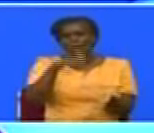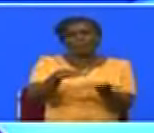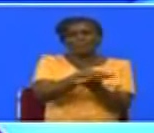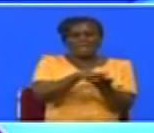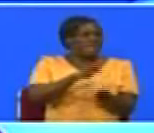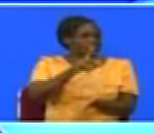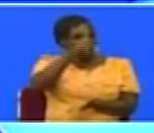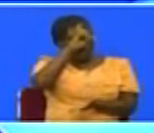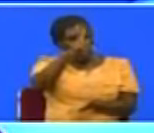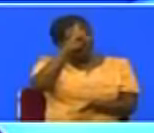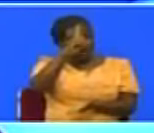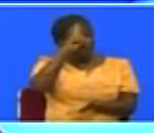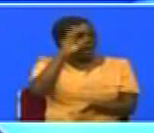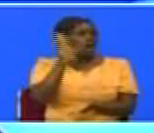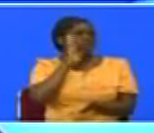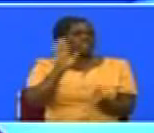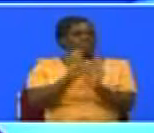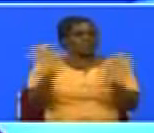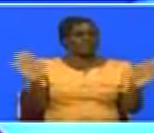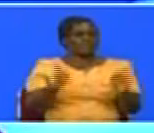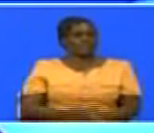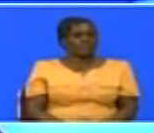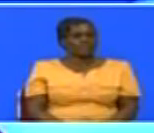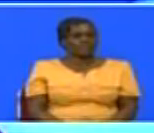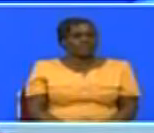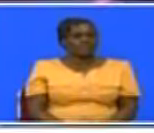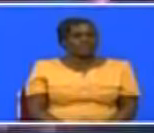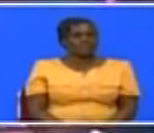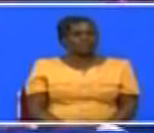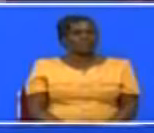on hearsay. Rita Tinina has the details.